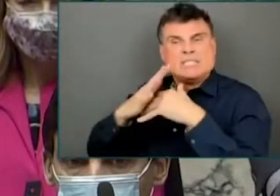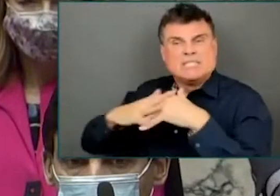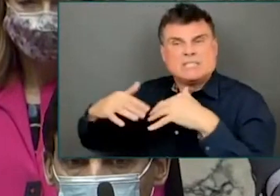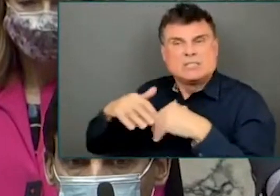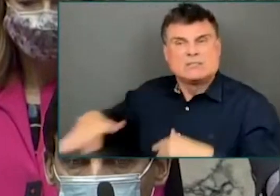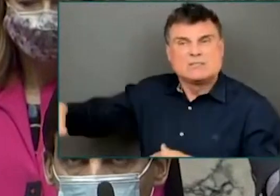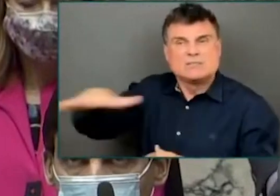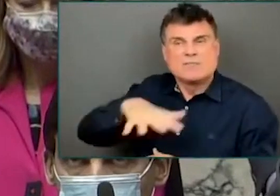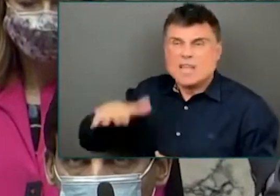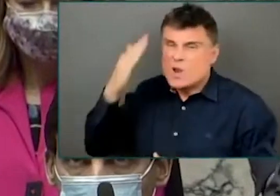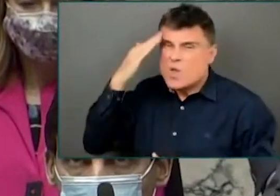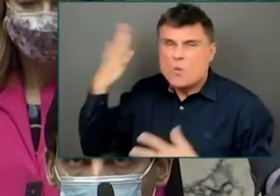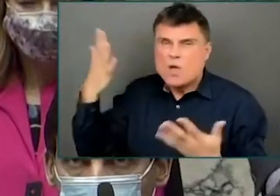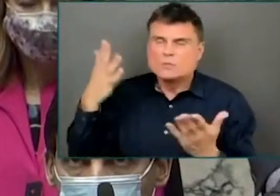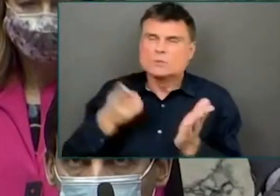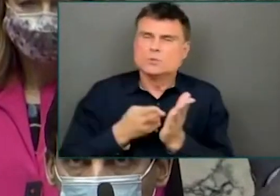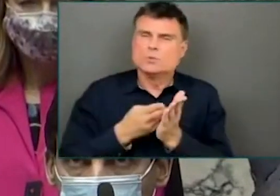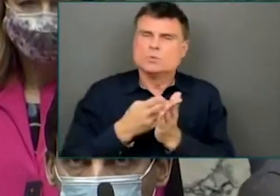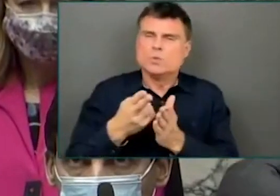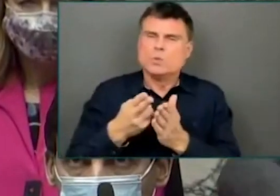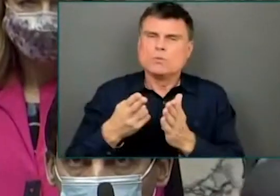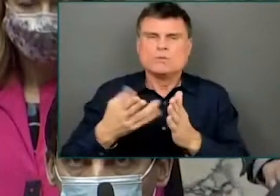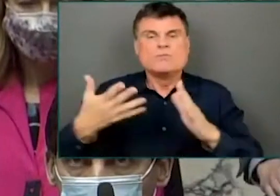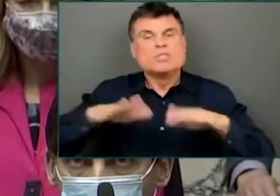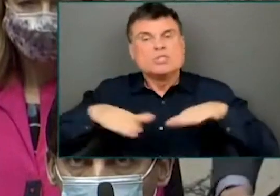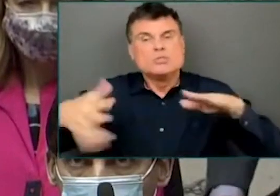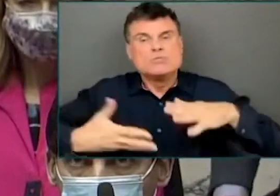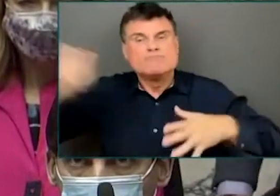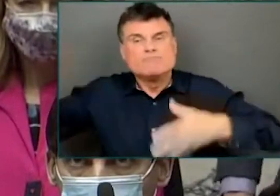sent to residential schools, and never returned home.